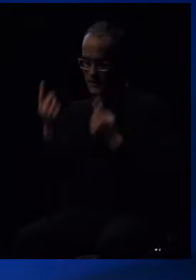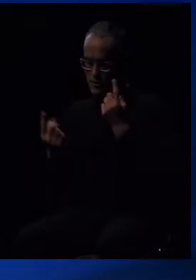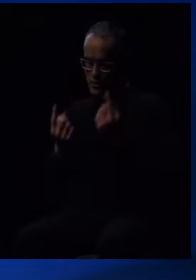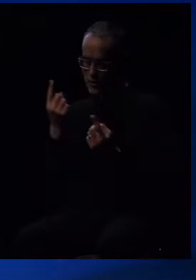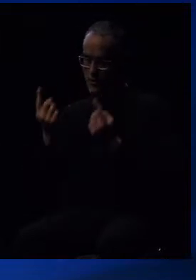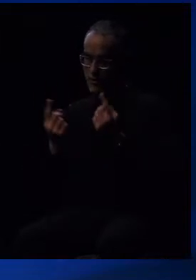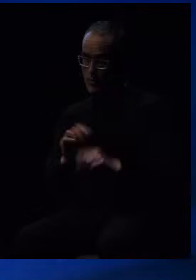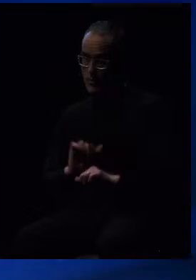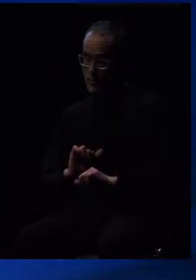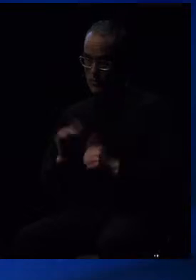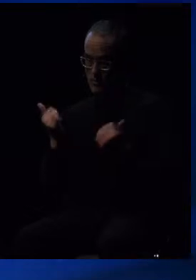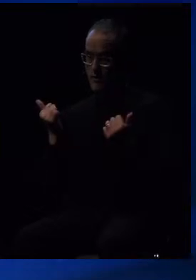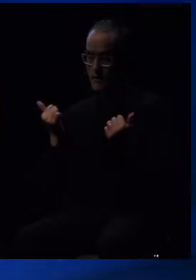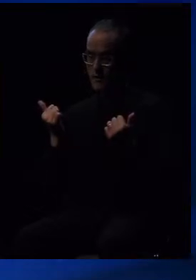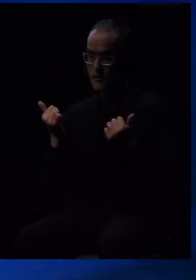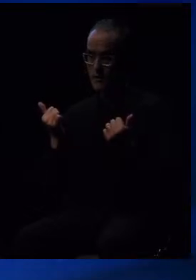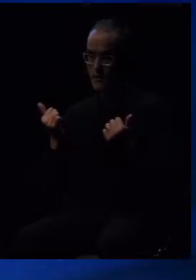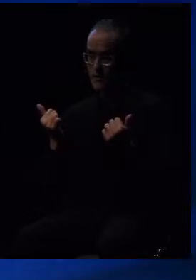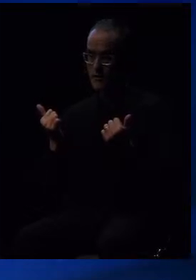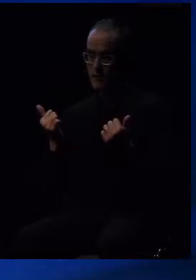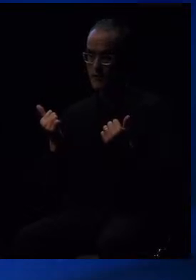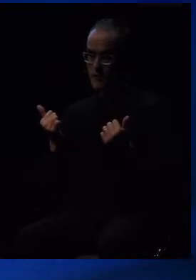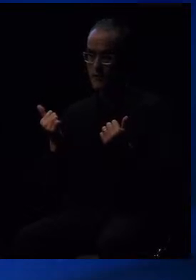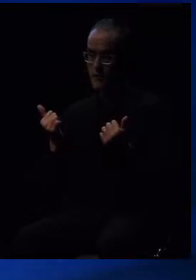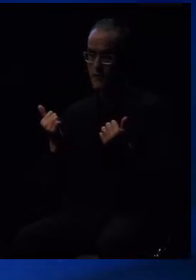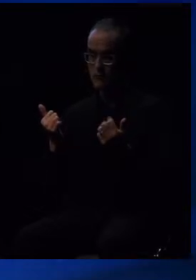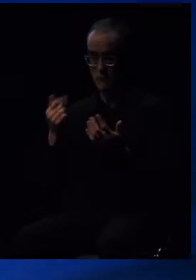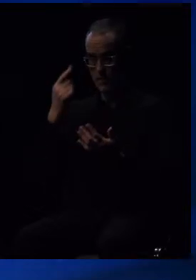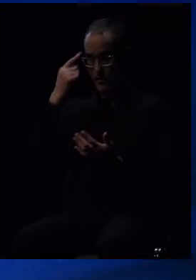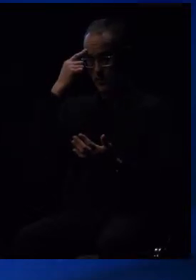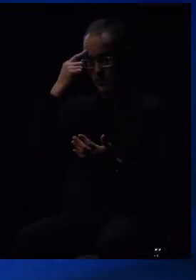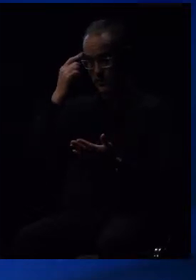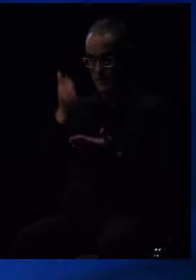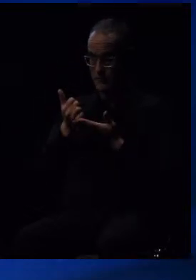say, I mean, I guess it's quite beneficial for the movie.